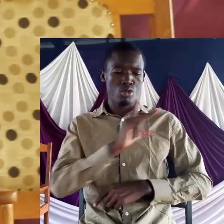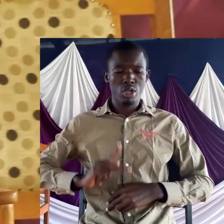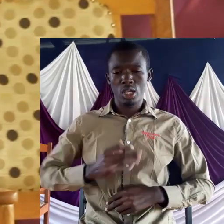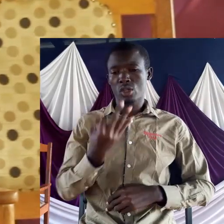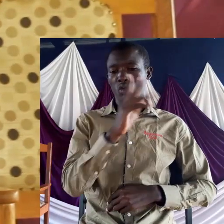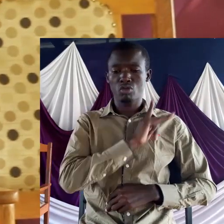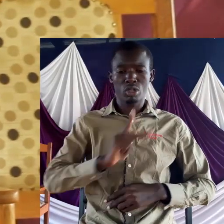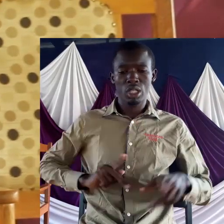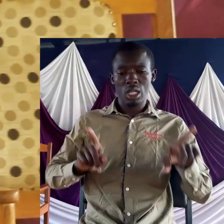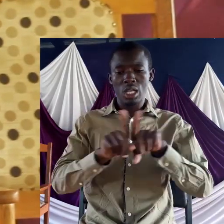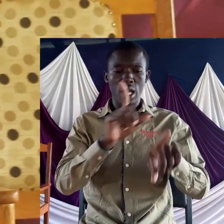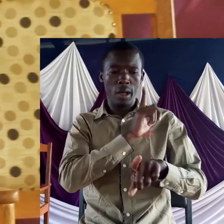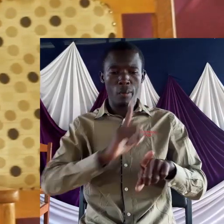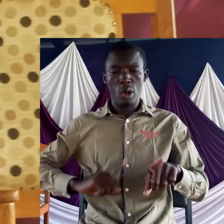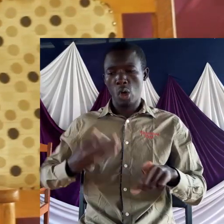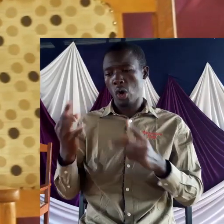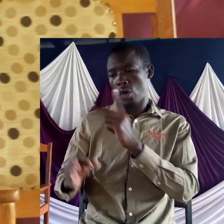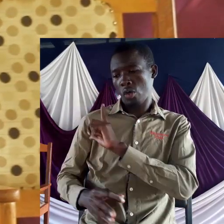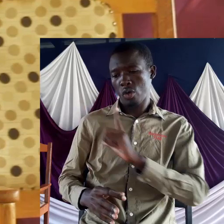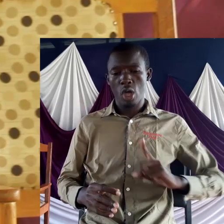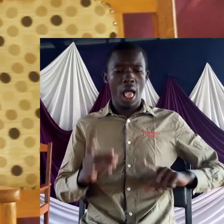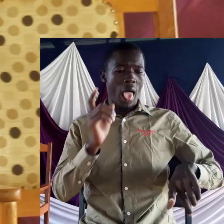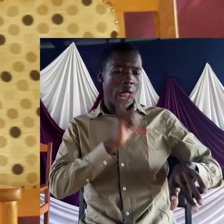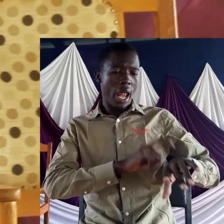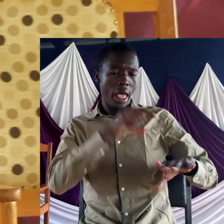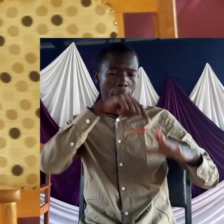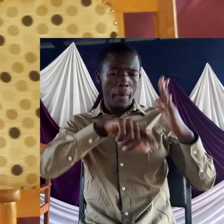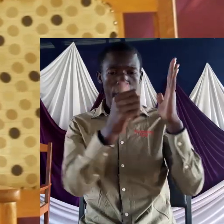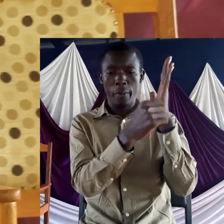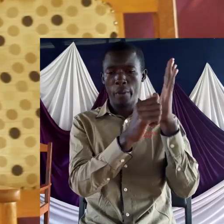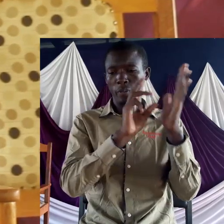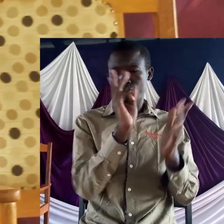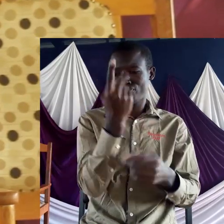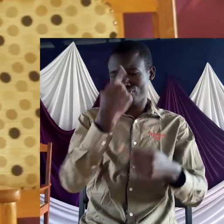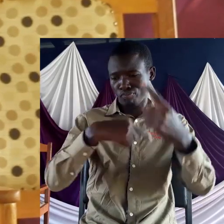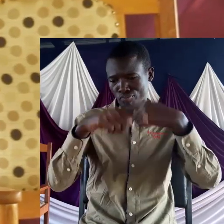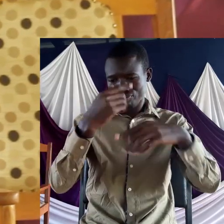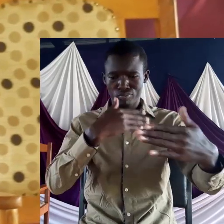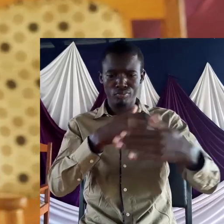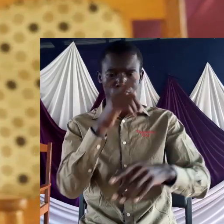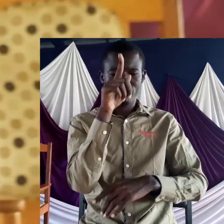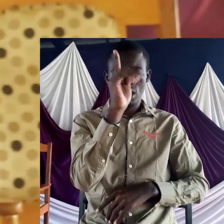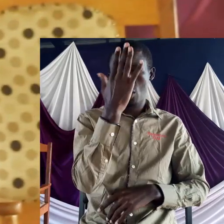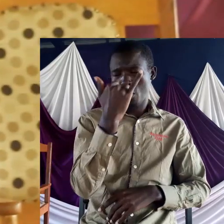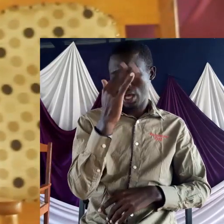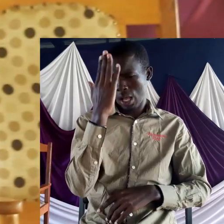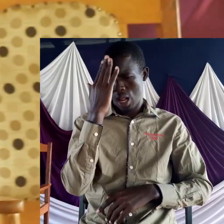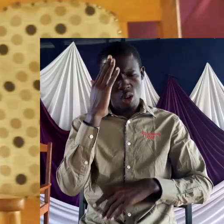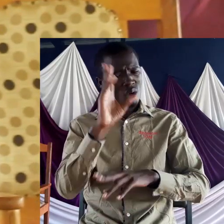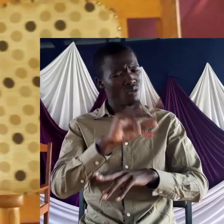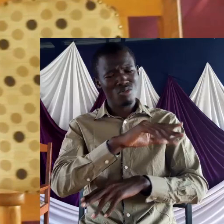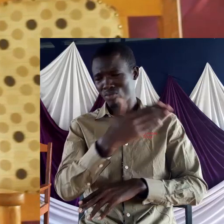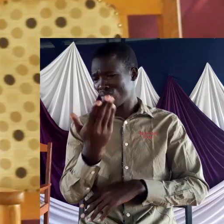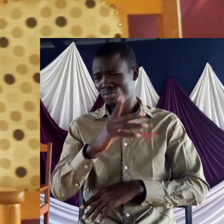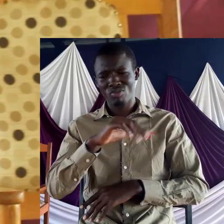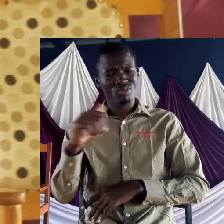Lord of lords. When we are in problems, we come before thee, because we know there is nowhere else